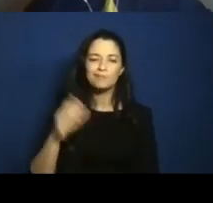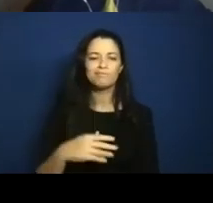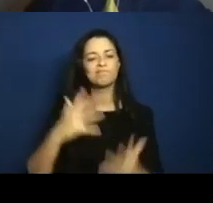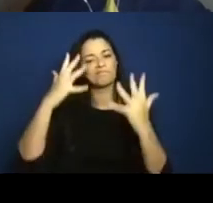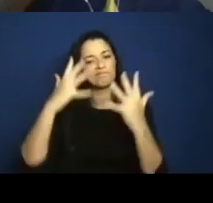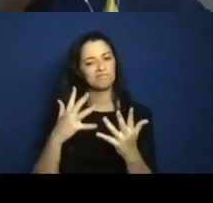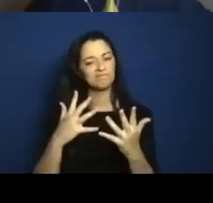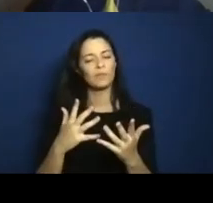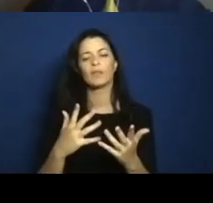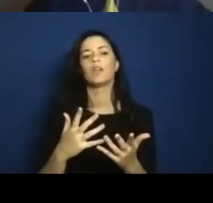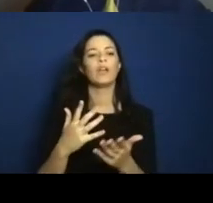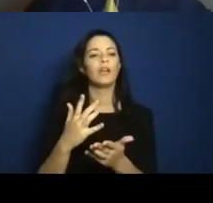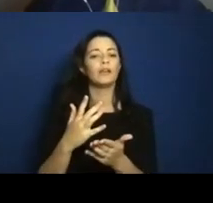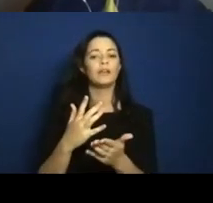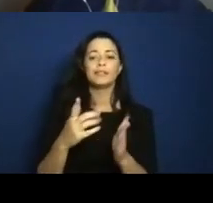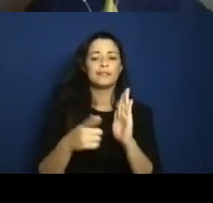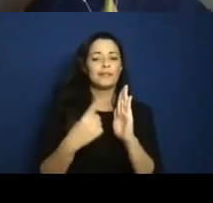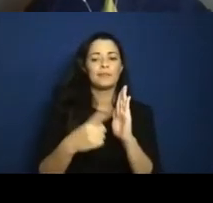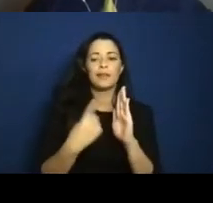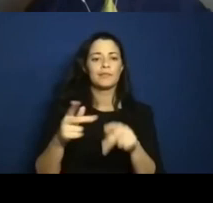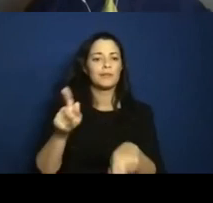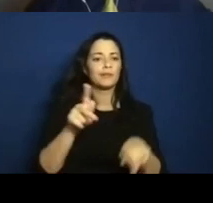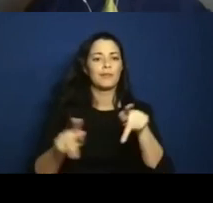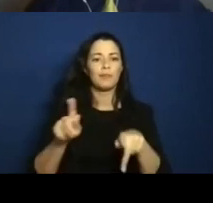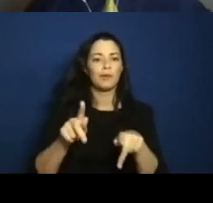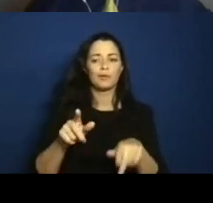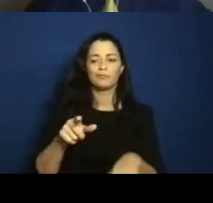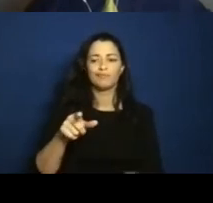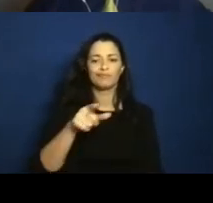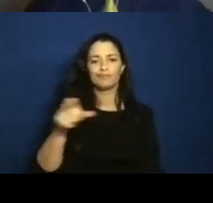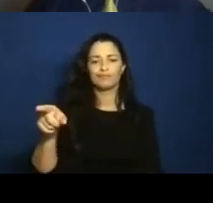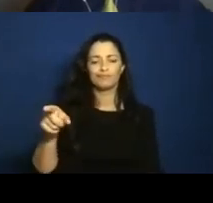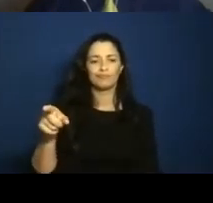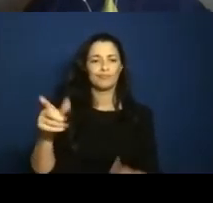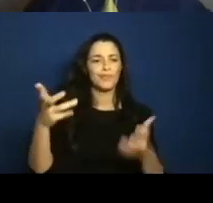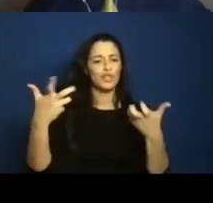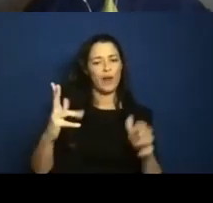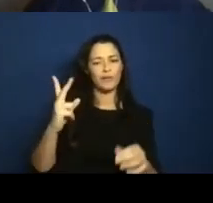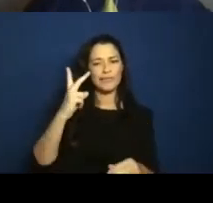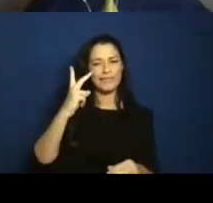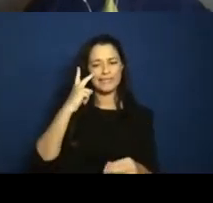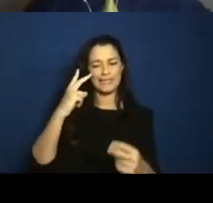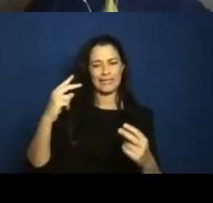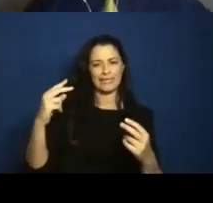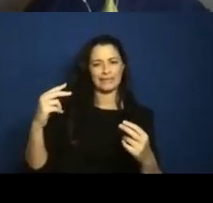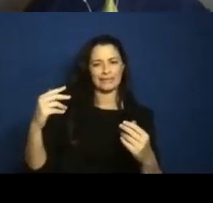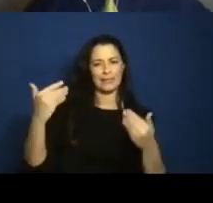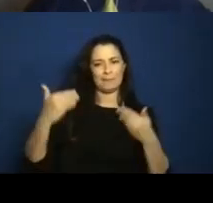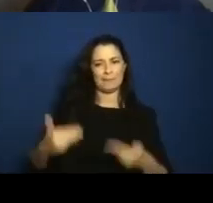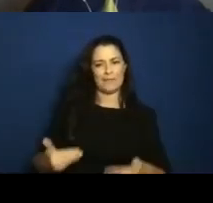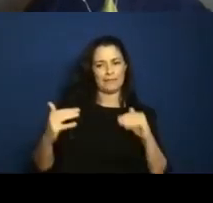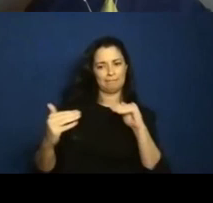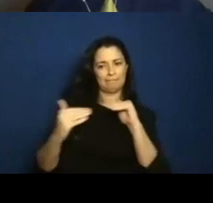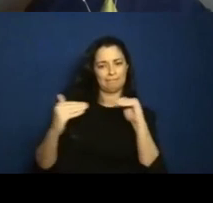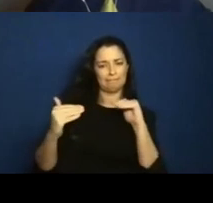times where people who didn't want to see my humanity because of whatever their beliefs were,